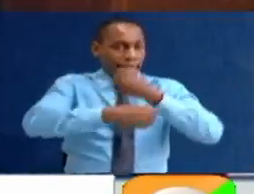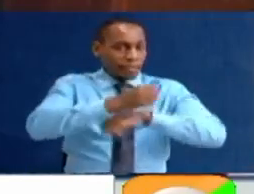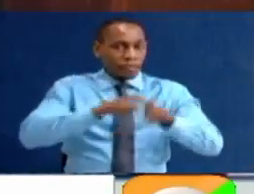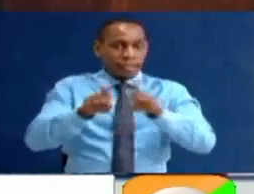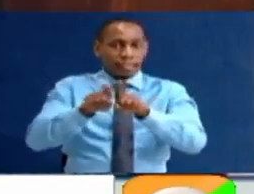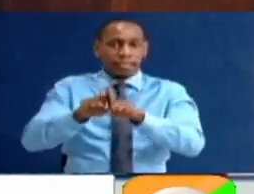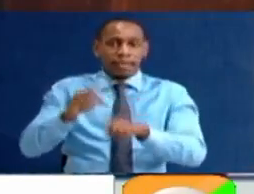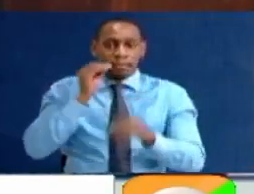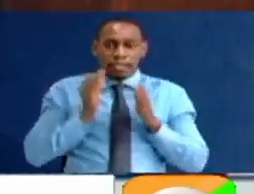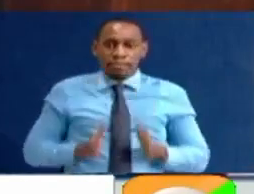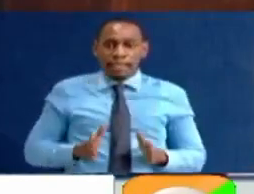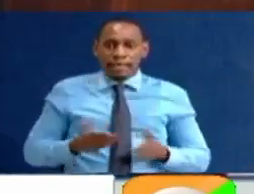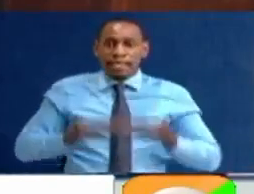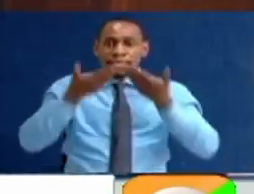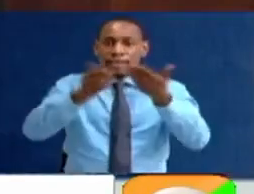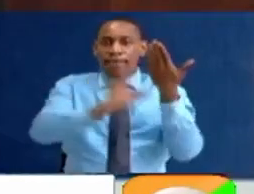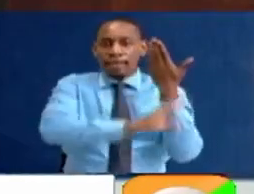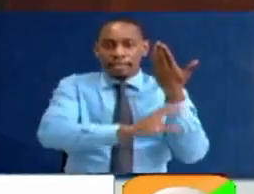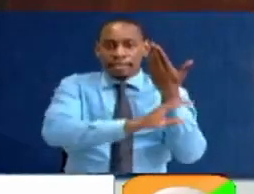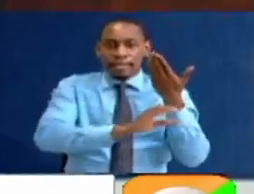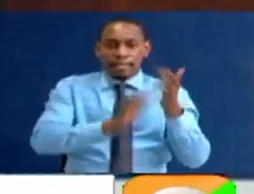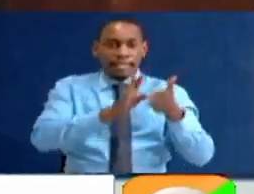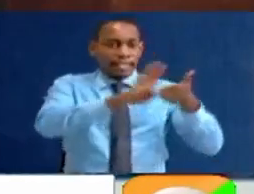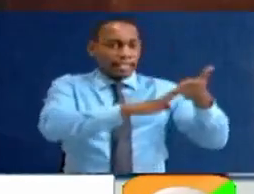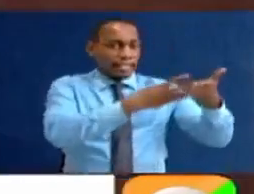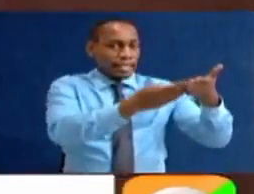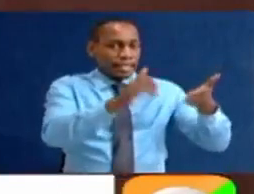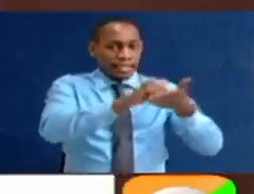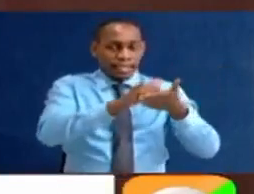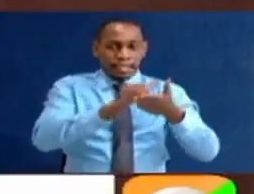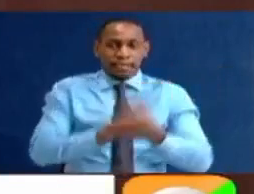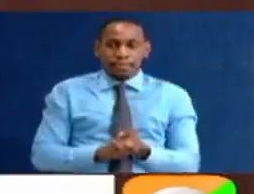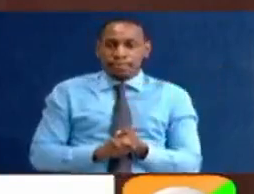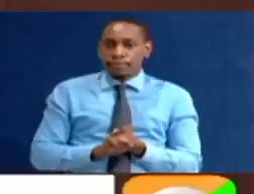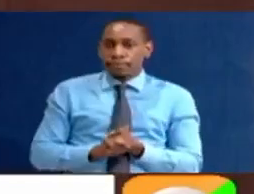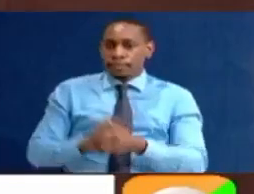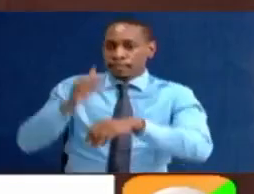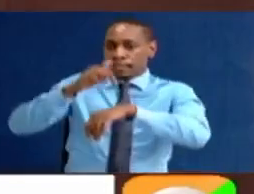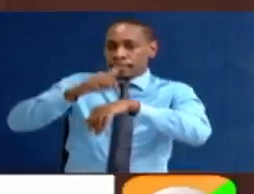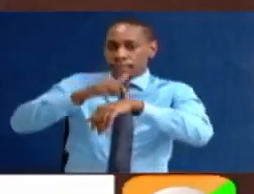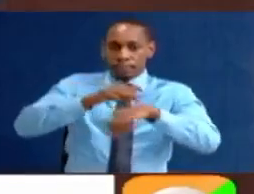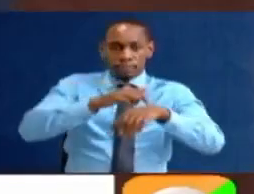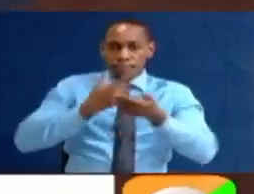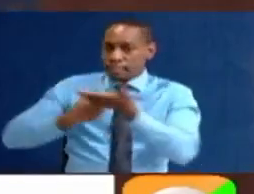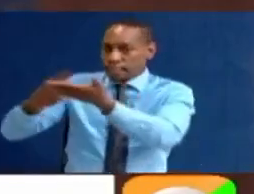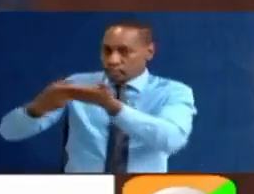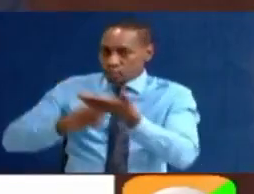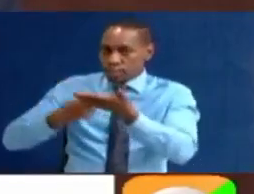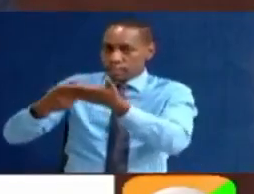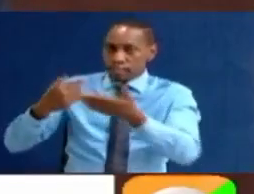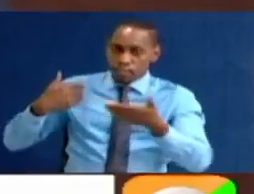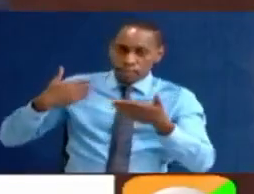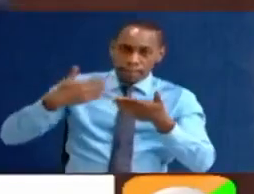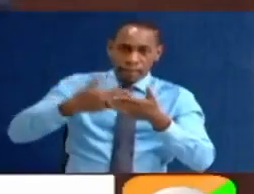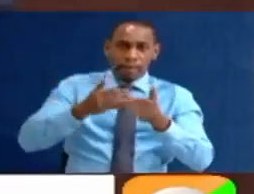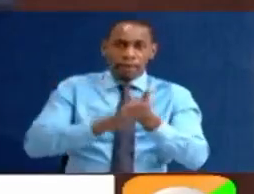Speaker, we are giving the country a formula that will work. For the duration of the operation of the